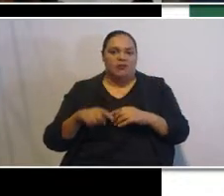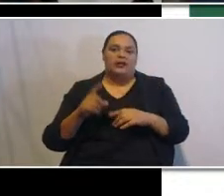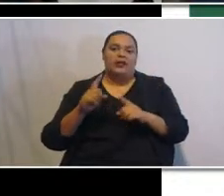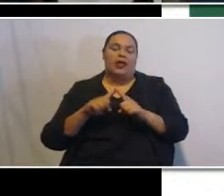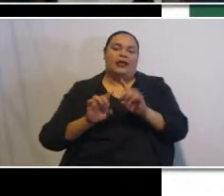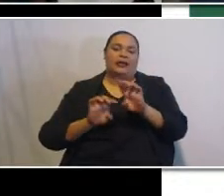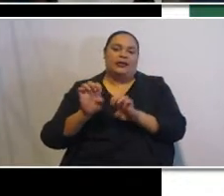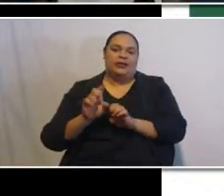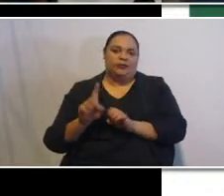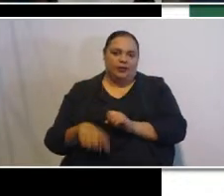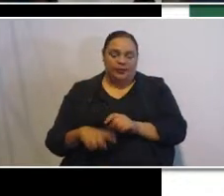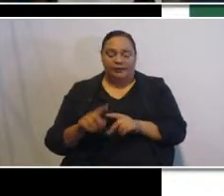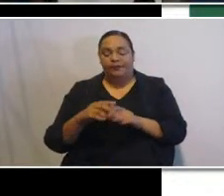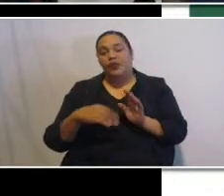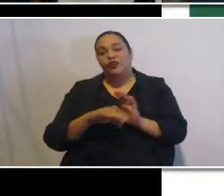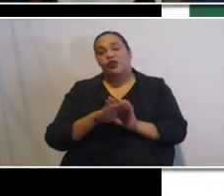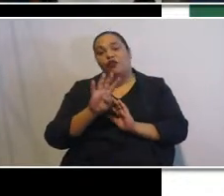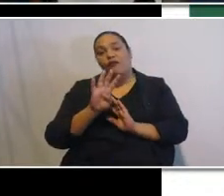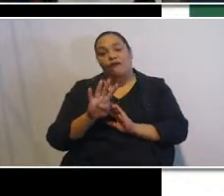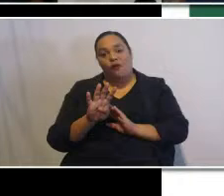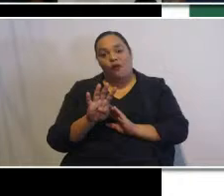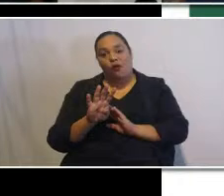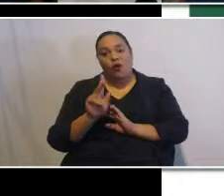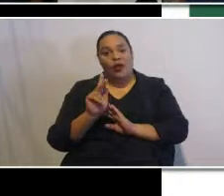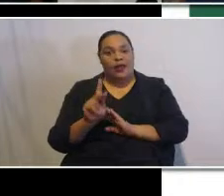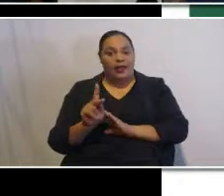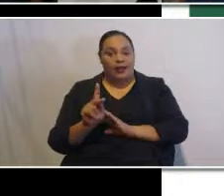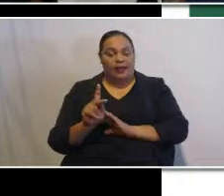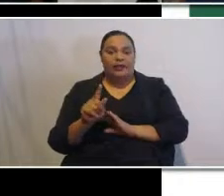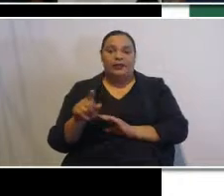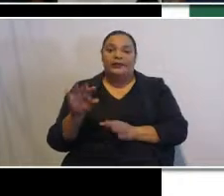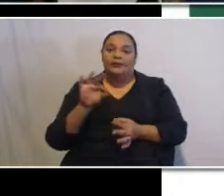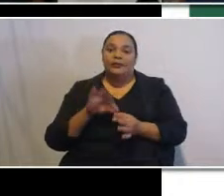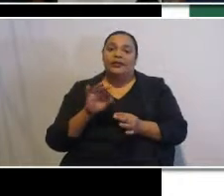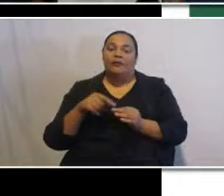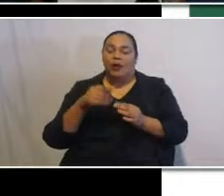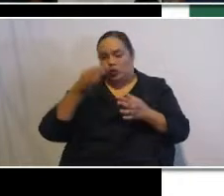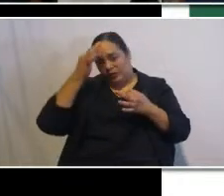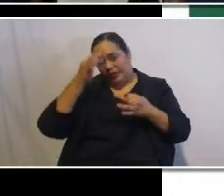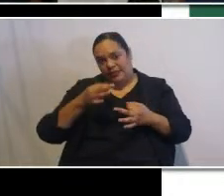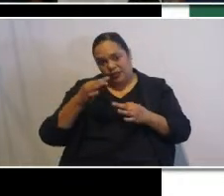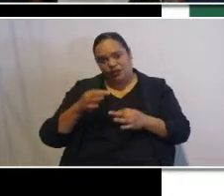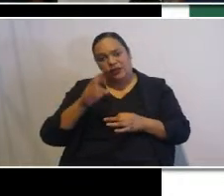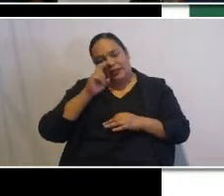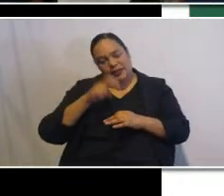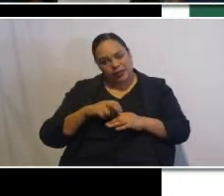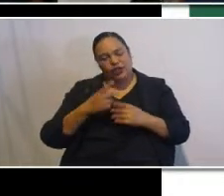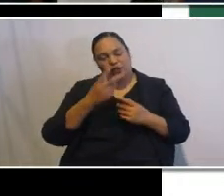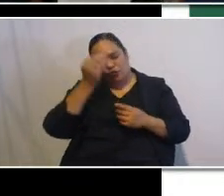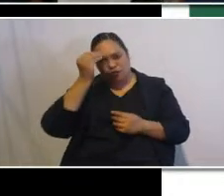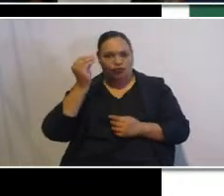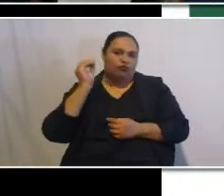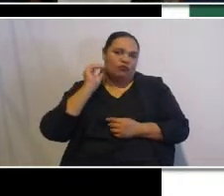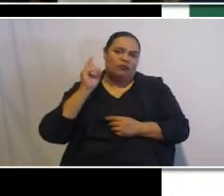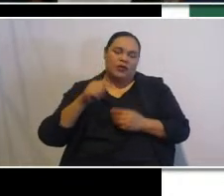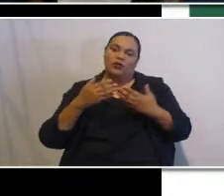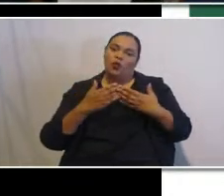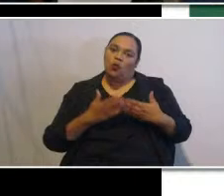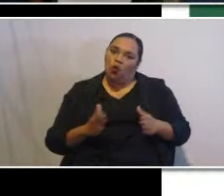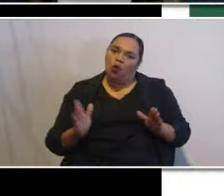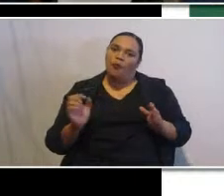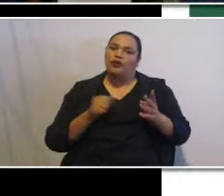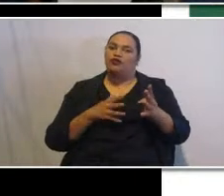assessment. Section 4K speaks that decisions must be taken in an open